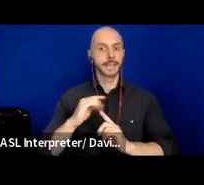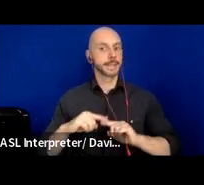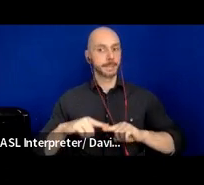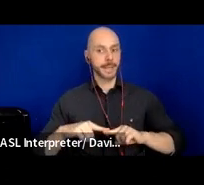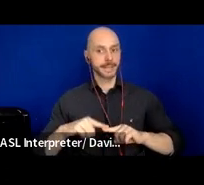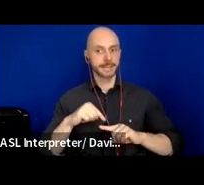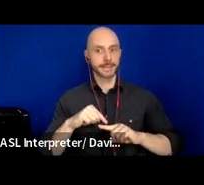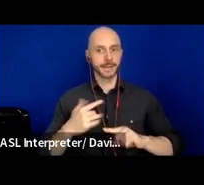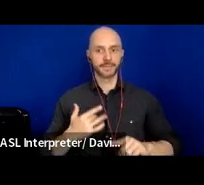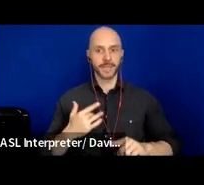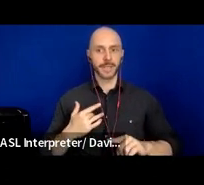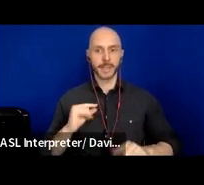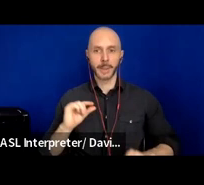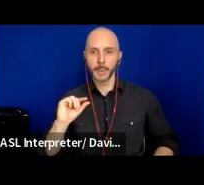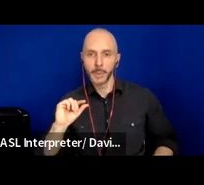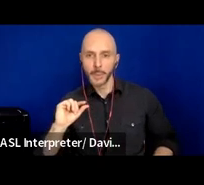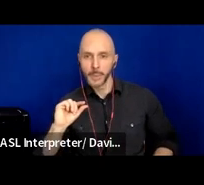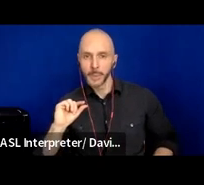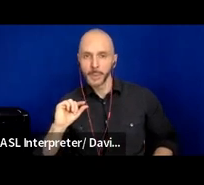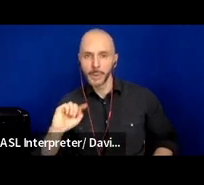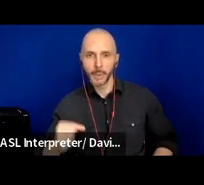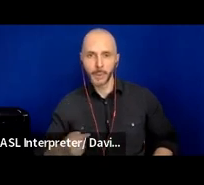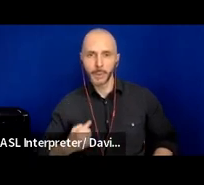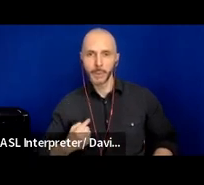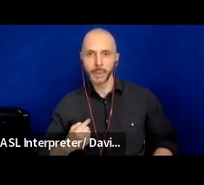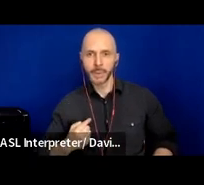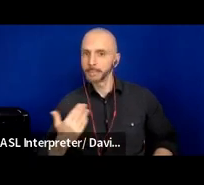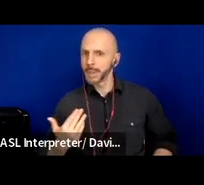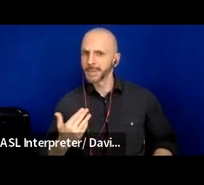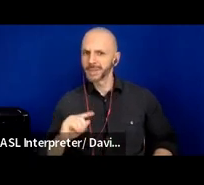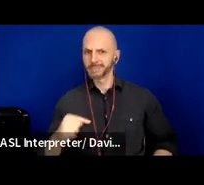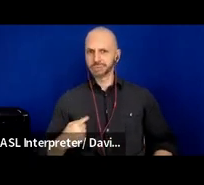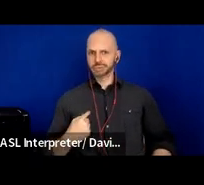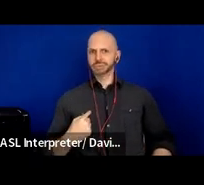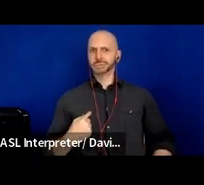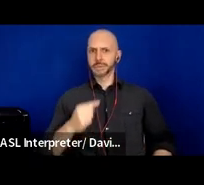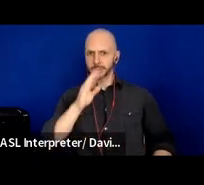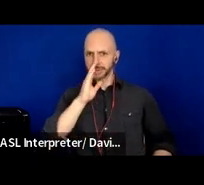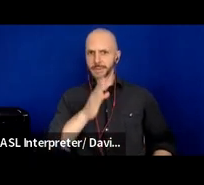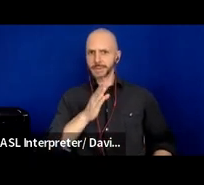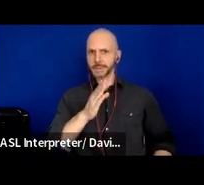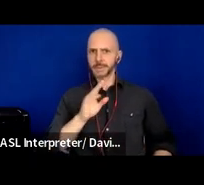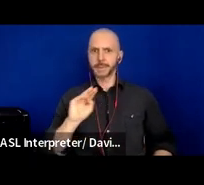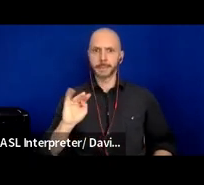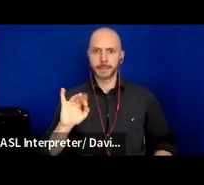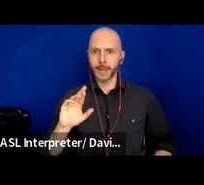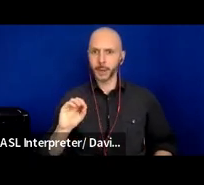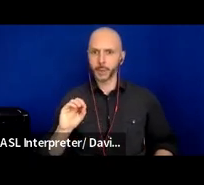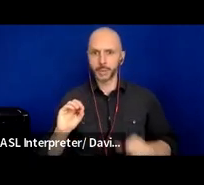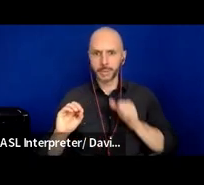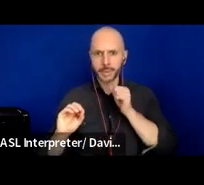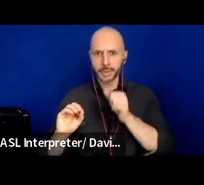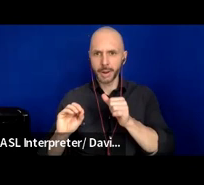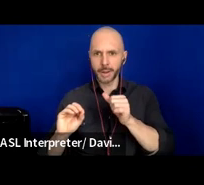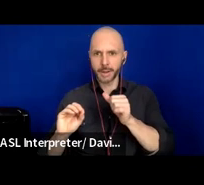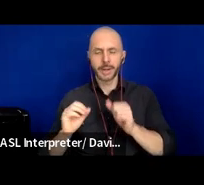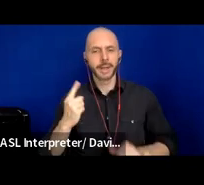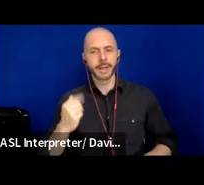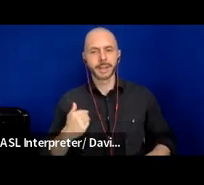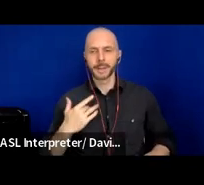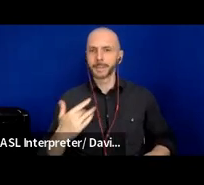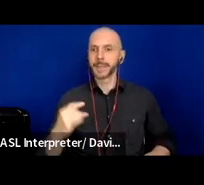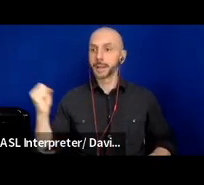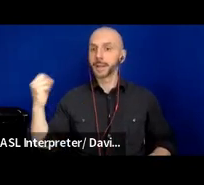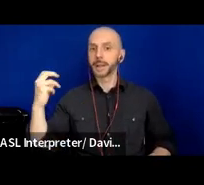I would say that I think Kevin captures it well to say it's when you think of those different things accumulating over time in